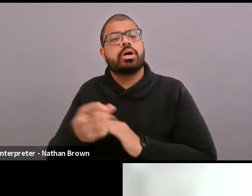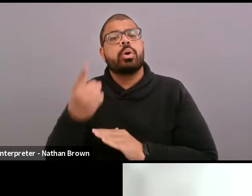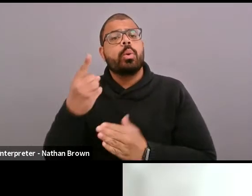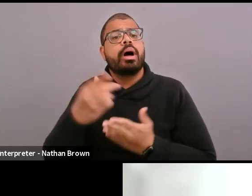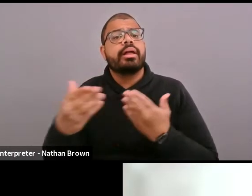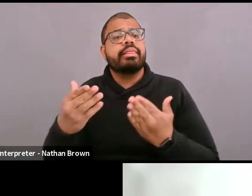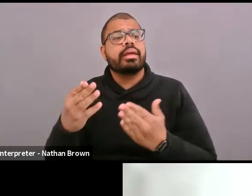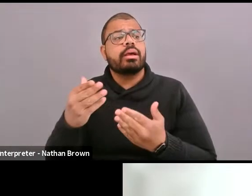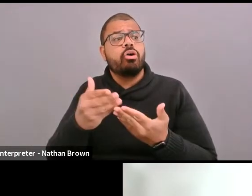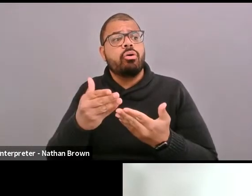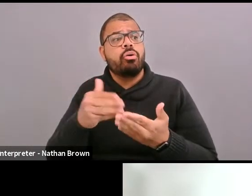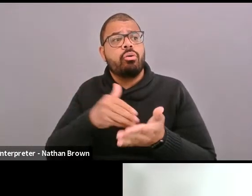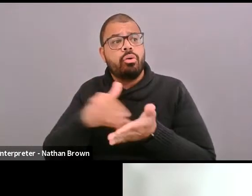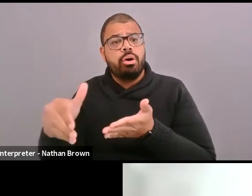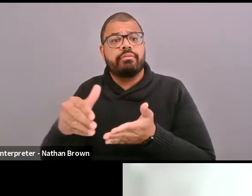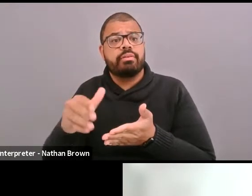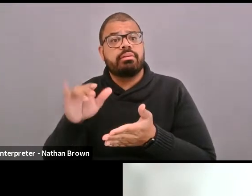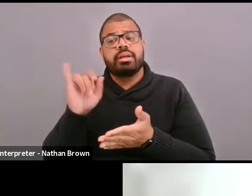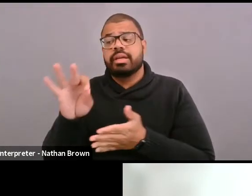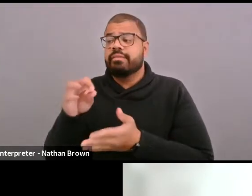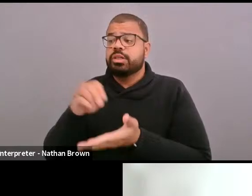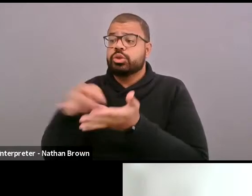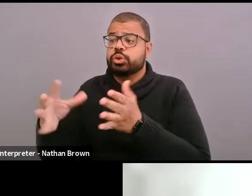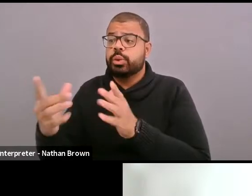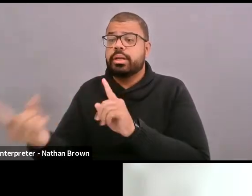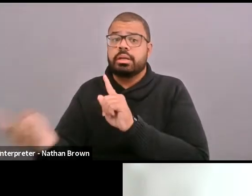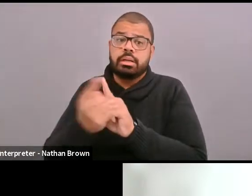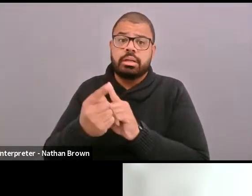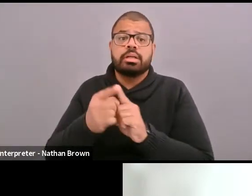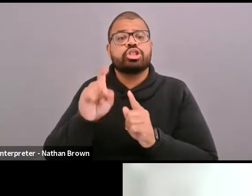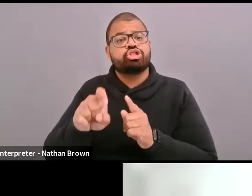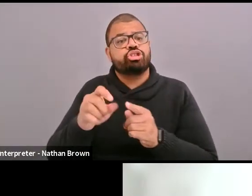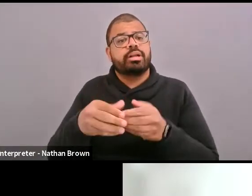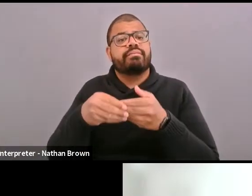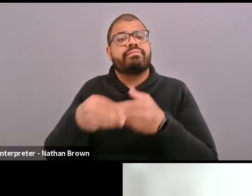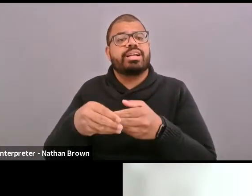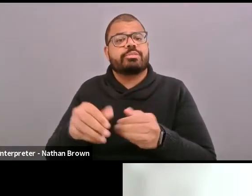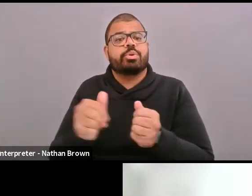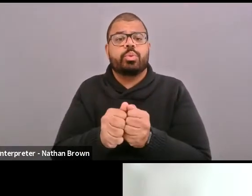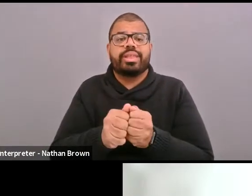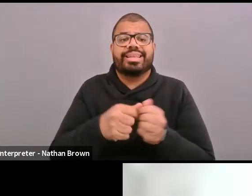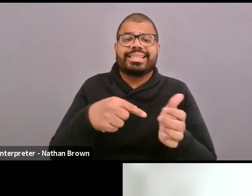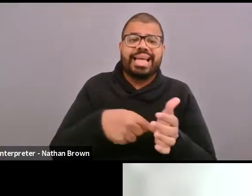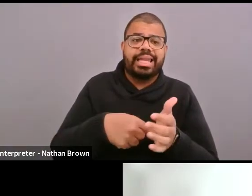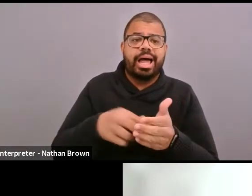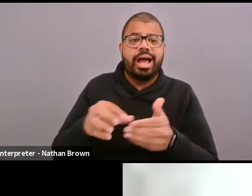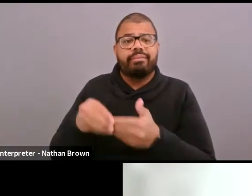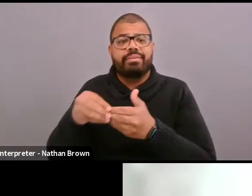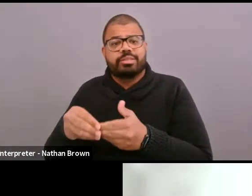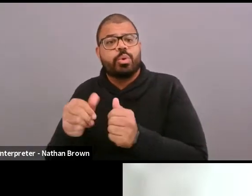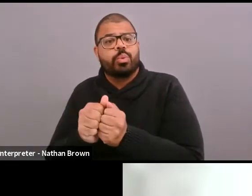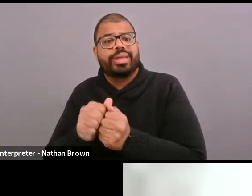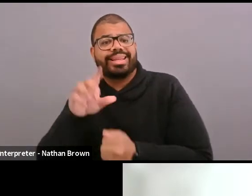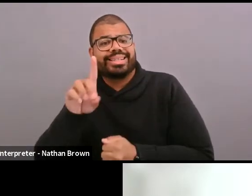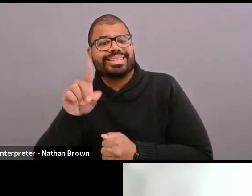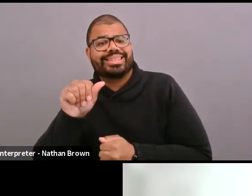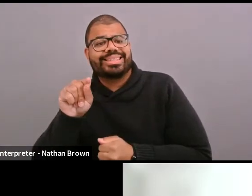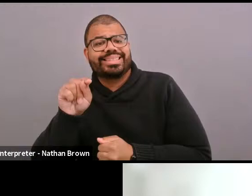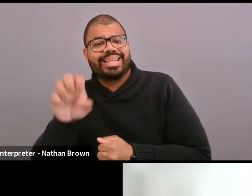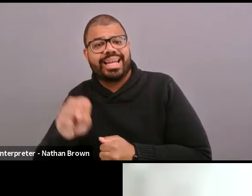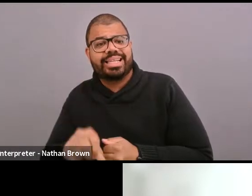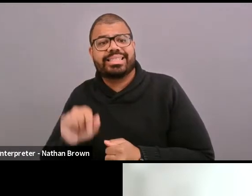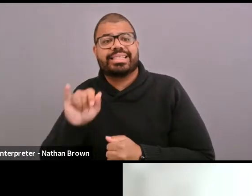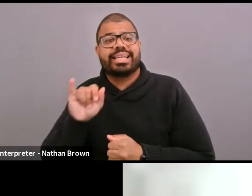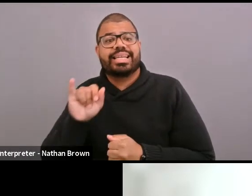when a student comes to you, be flexible with deadlines, be flexible with dates, You know, if someone comes to you and you can provide